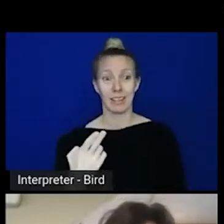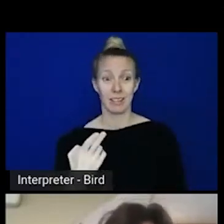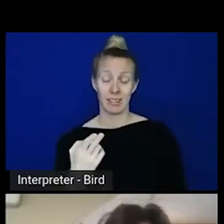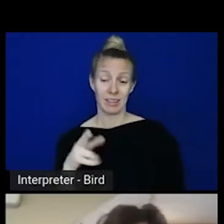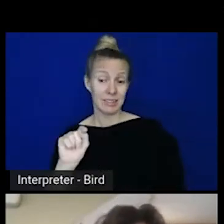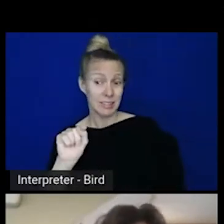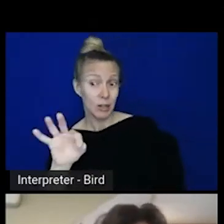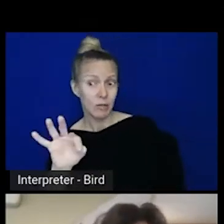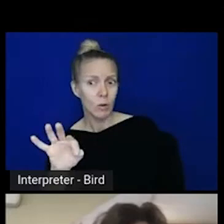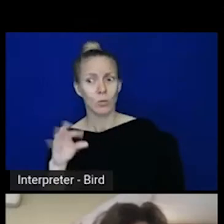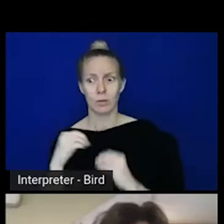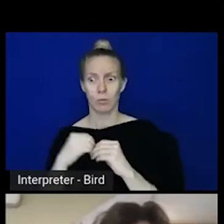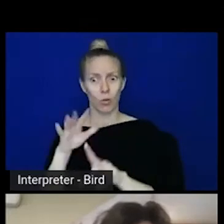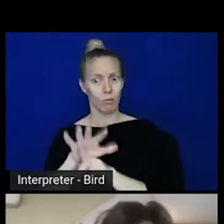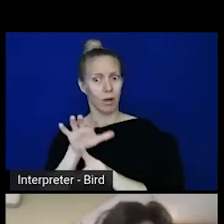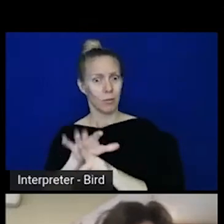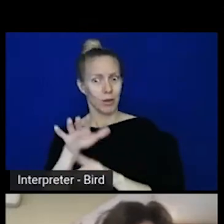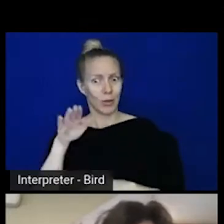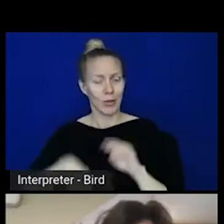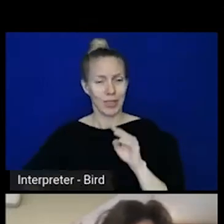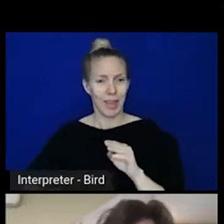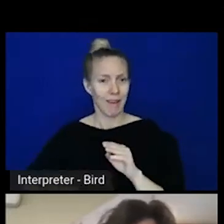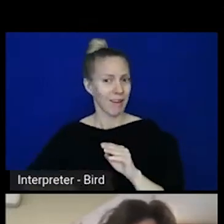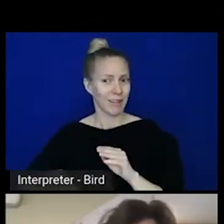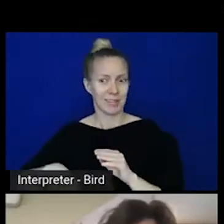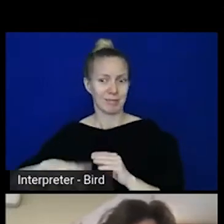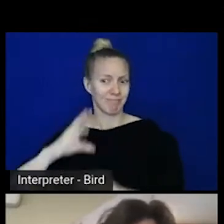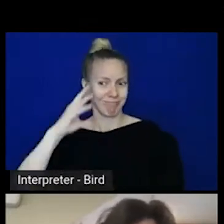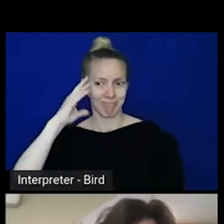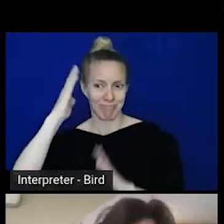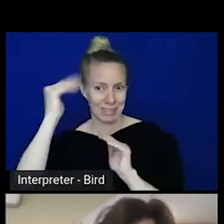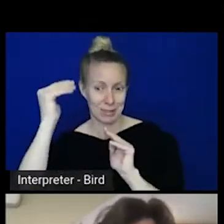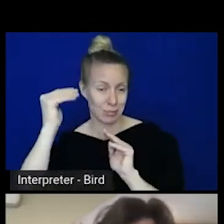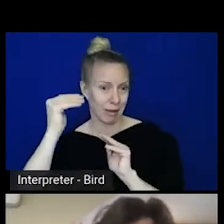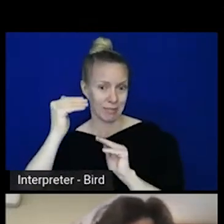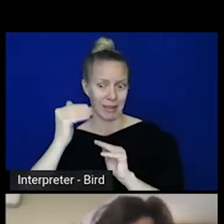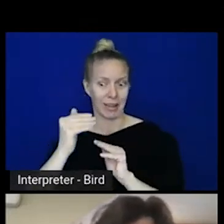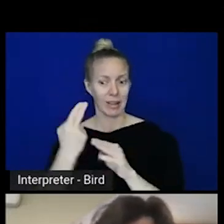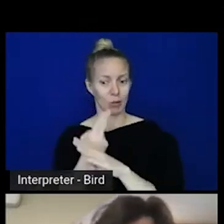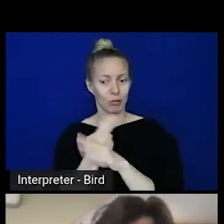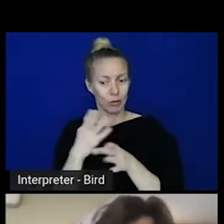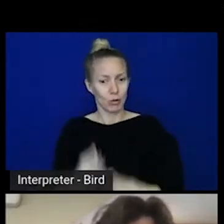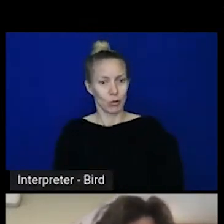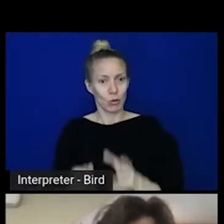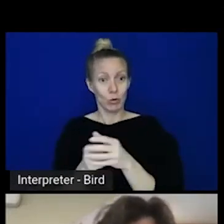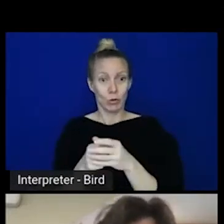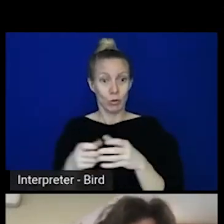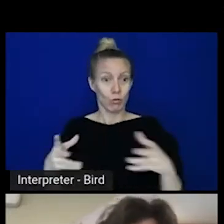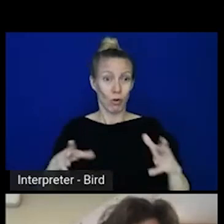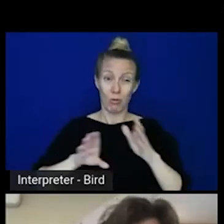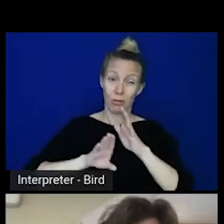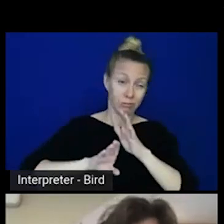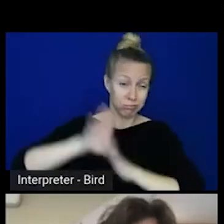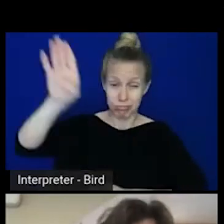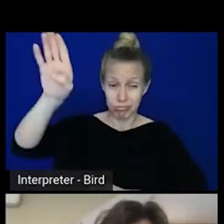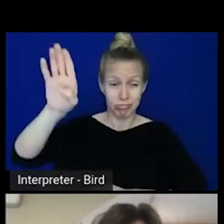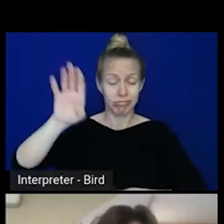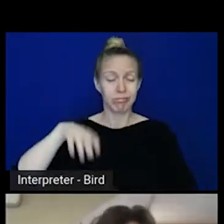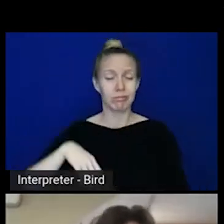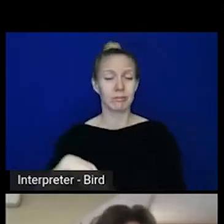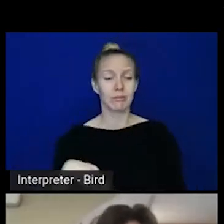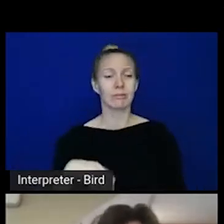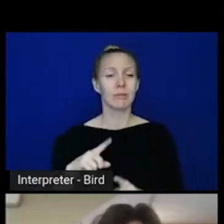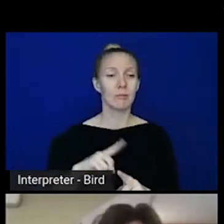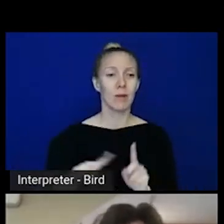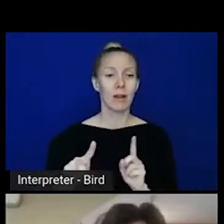We experienced exponential user growth from our internal customers, but One day, the applies